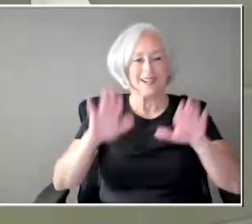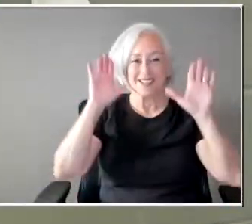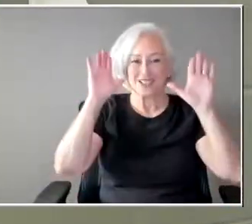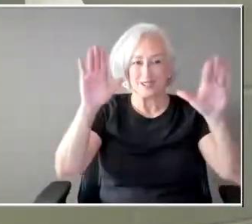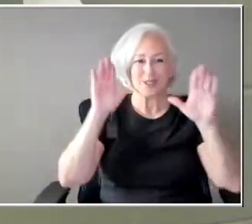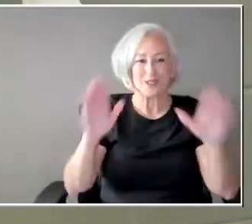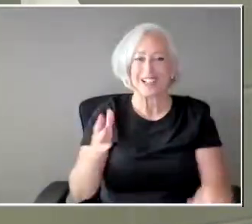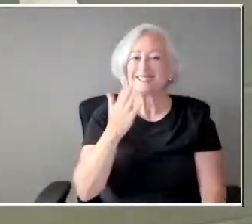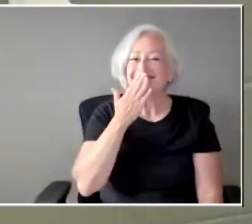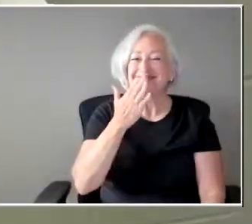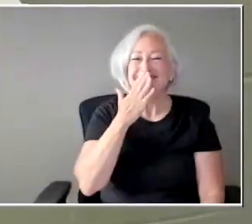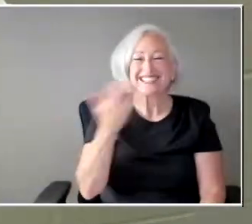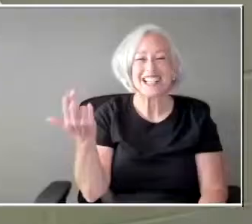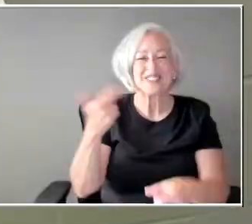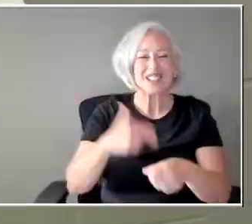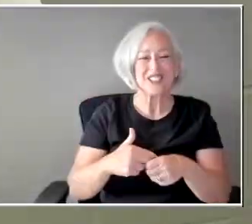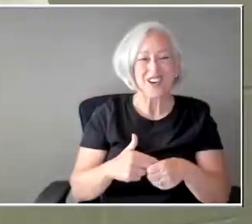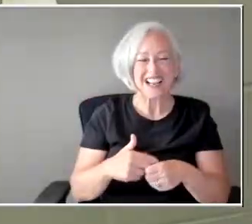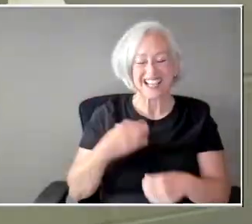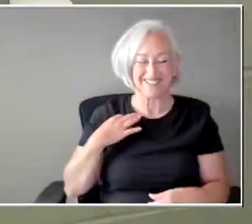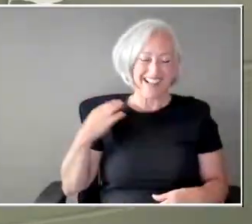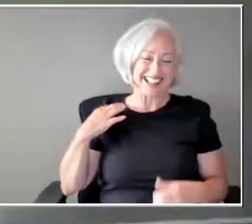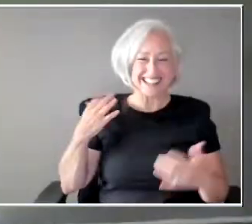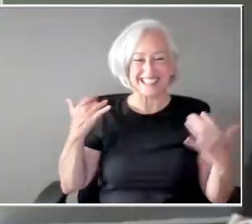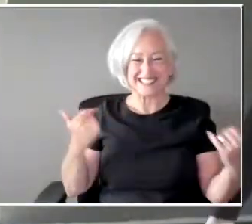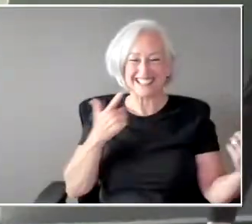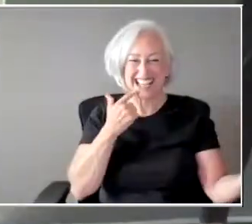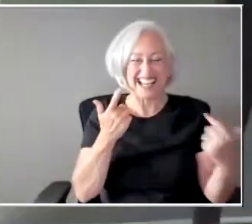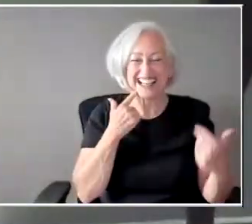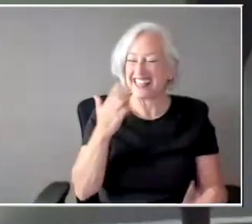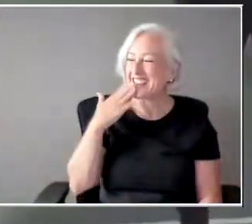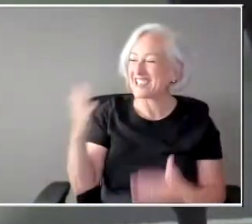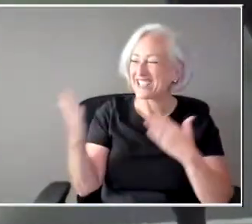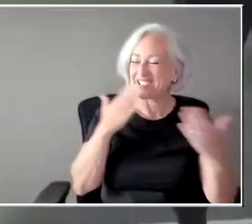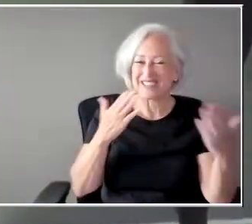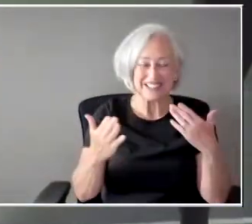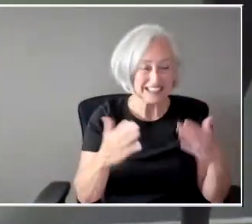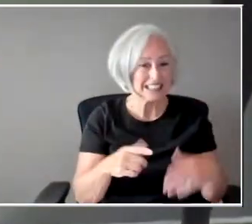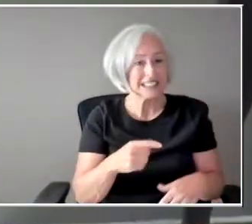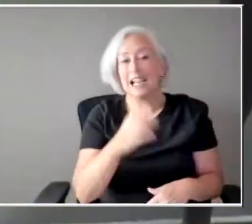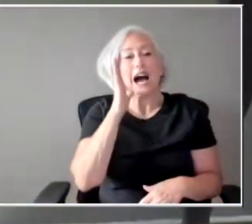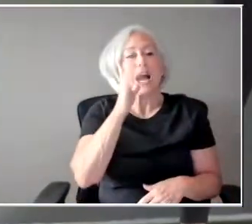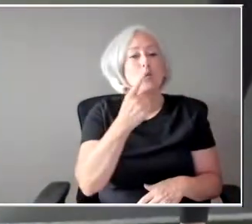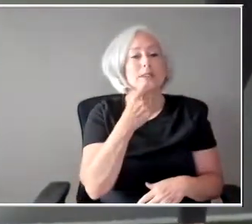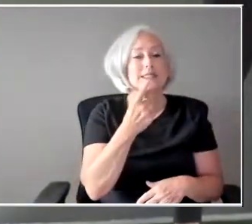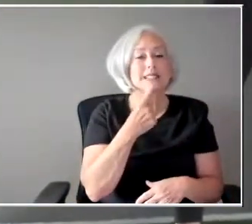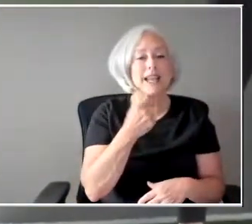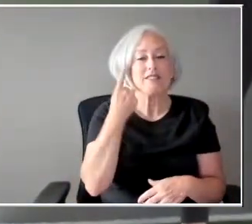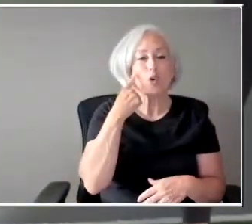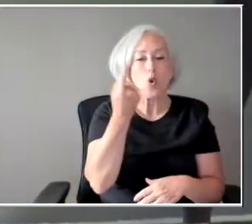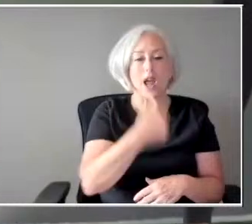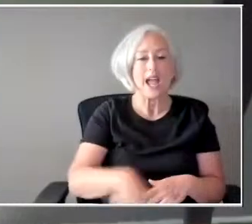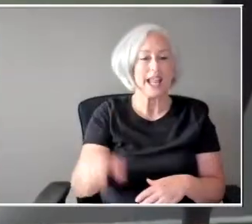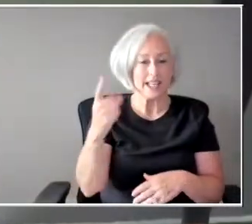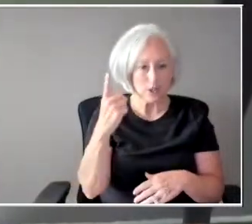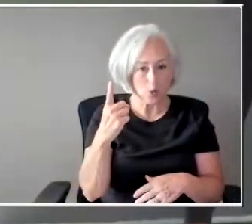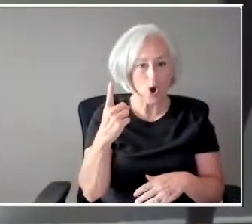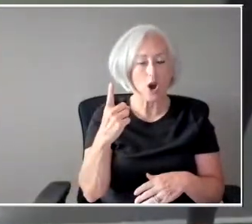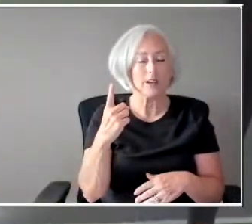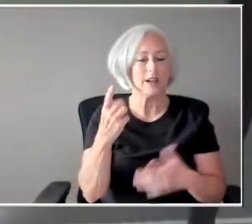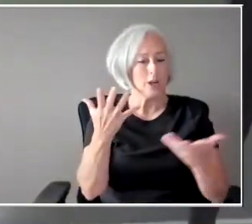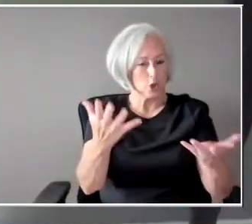Thank you. Thanks for standing in for me today. Yeah, guys. And I would say for anybody aspiring